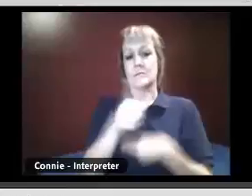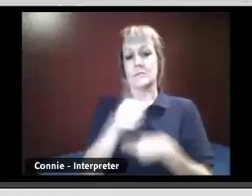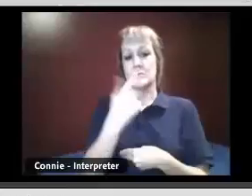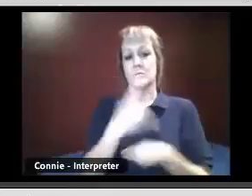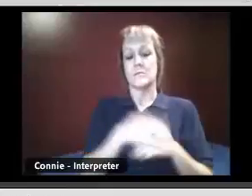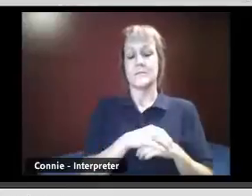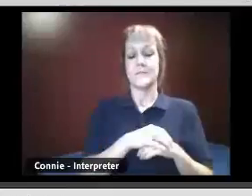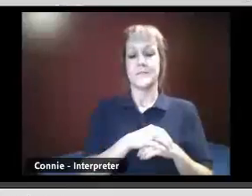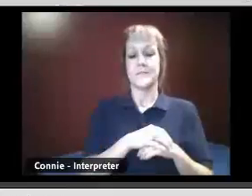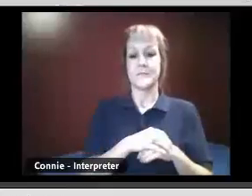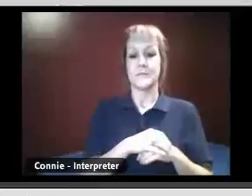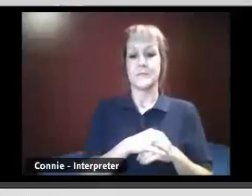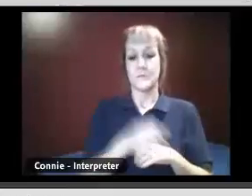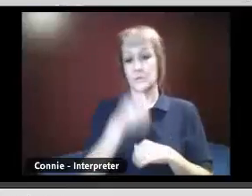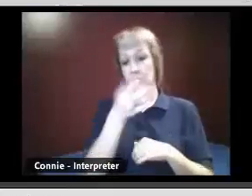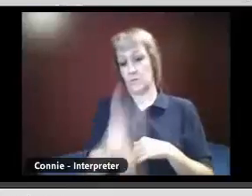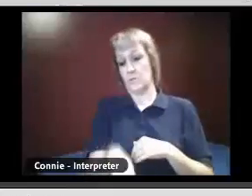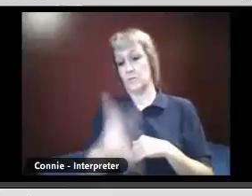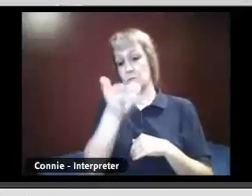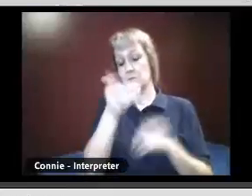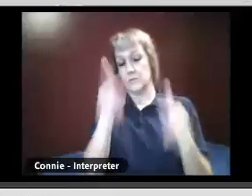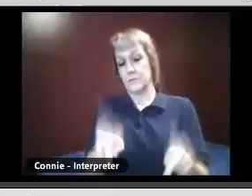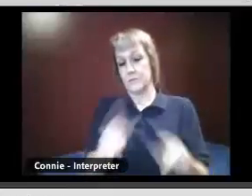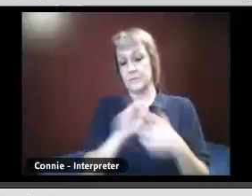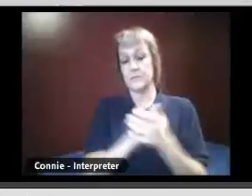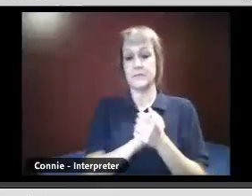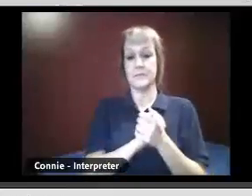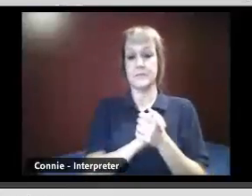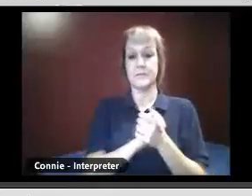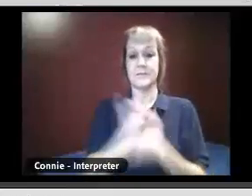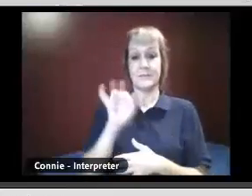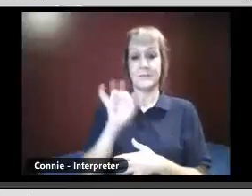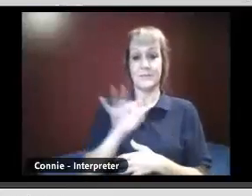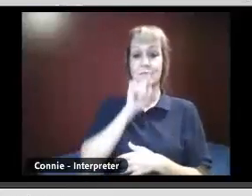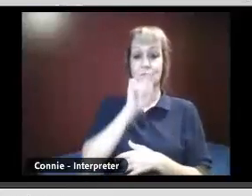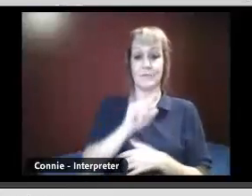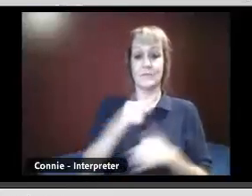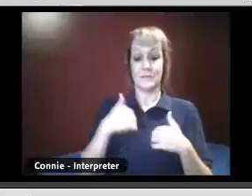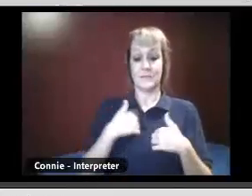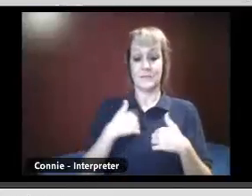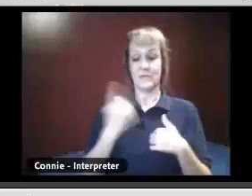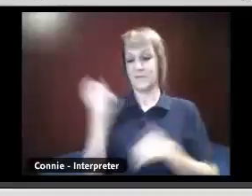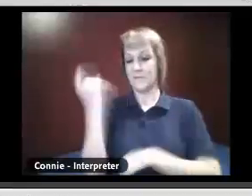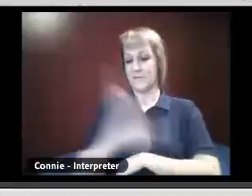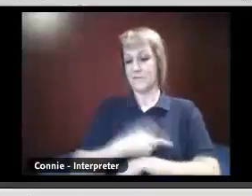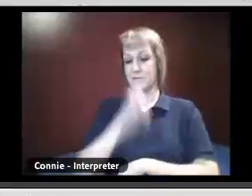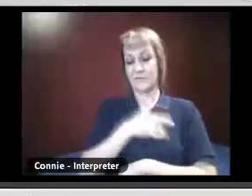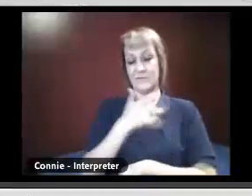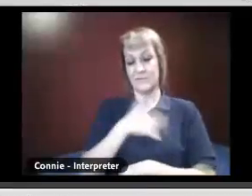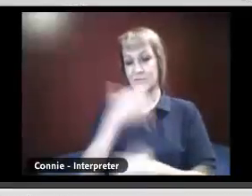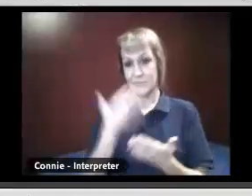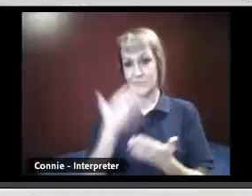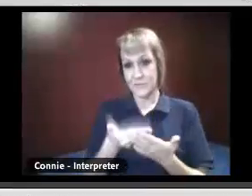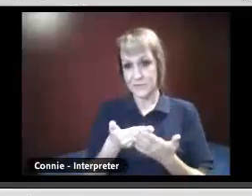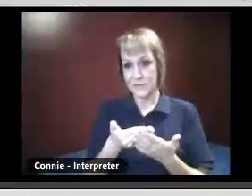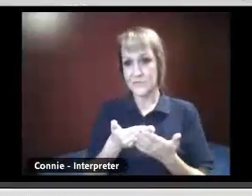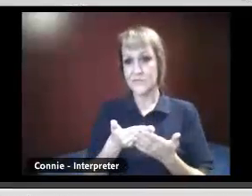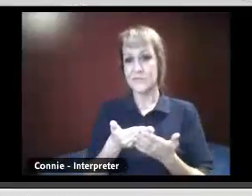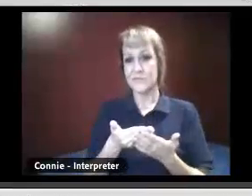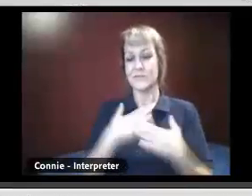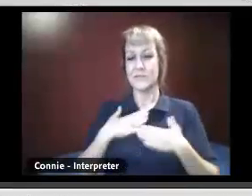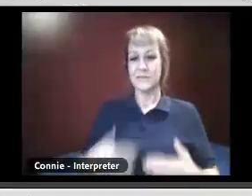back to you as the individual. If you really have a day where you're not feeling well and